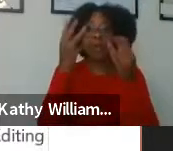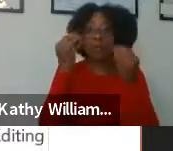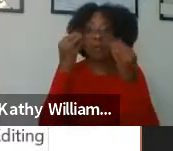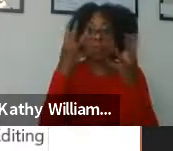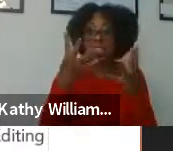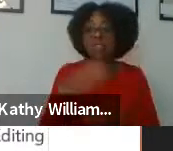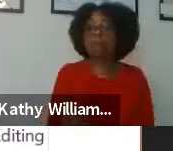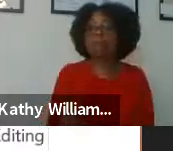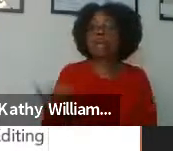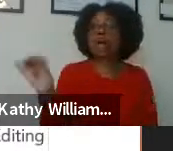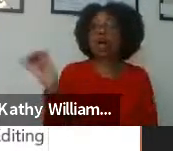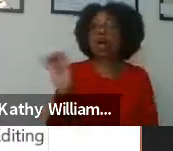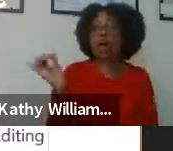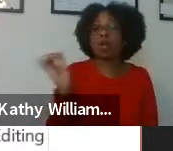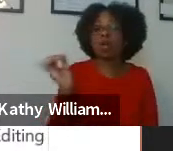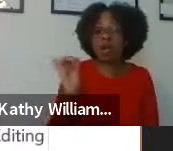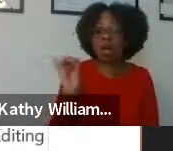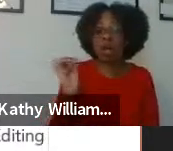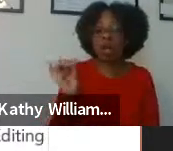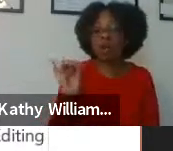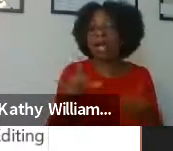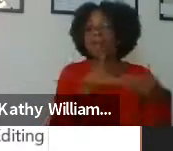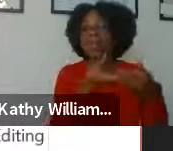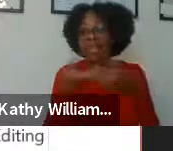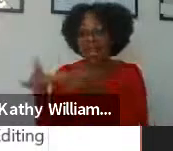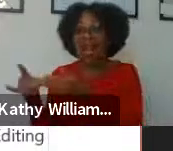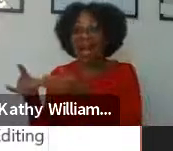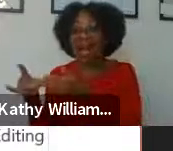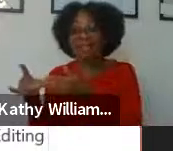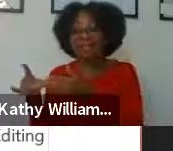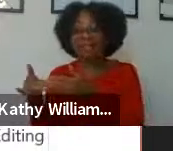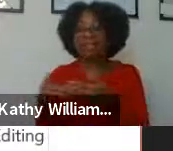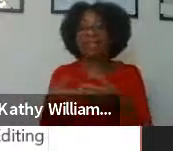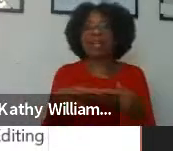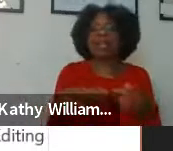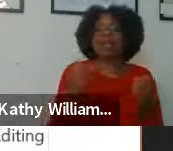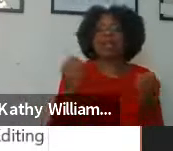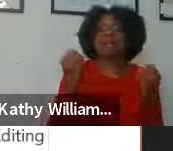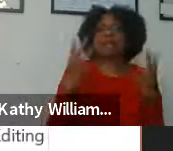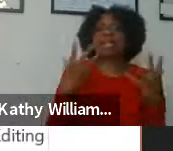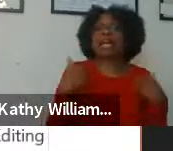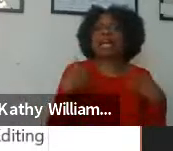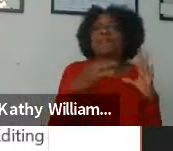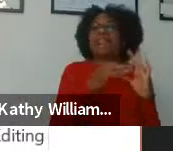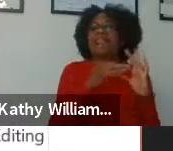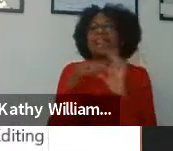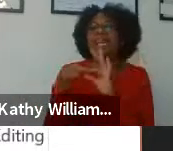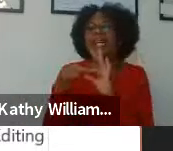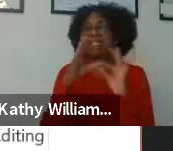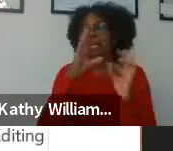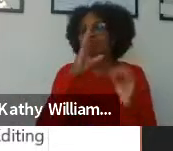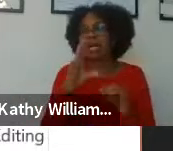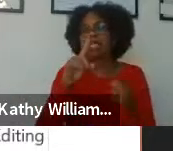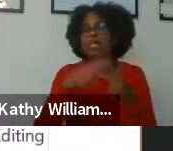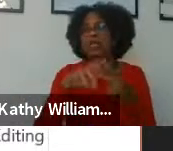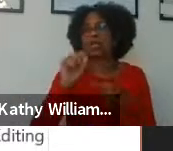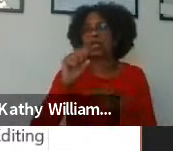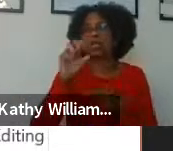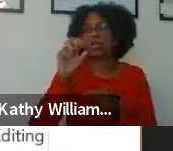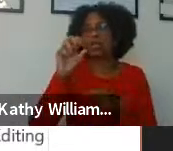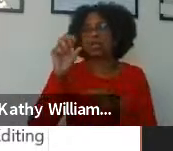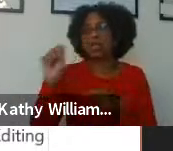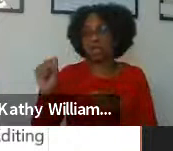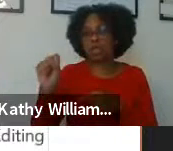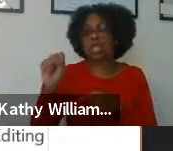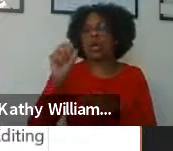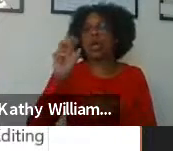Also in the guides, many of them are linked directly to Social Security's webpage to apply